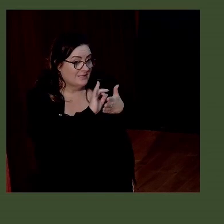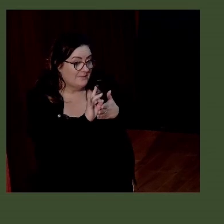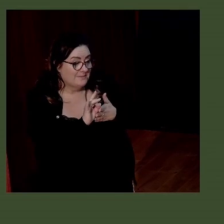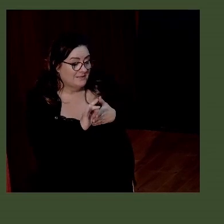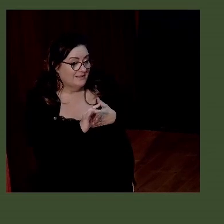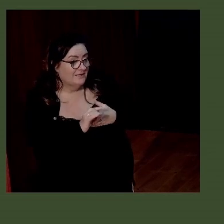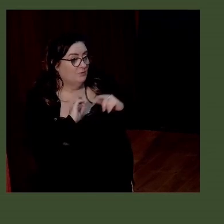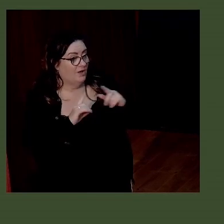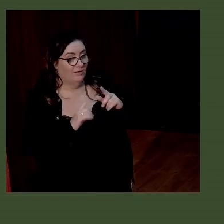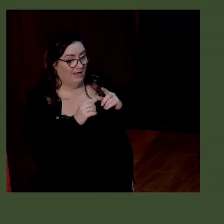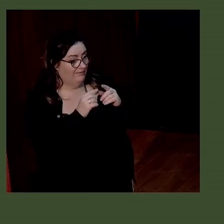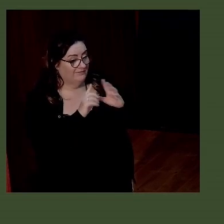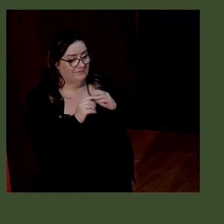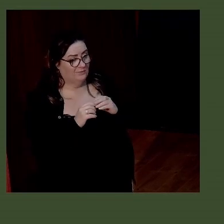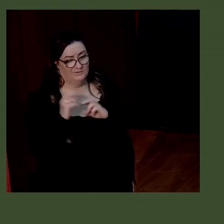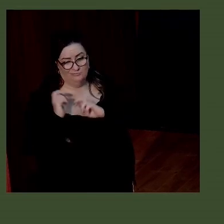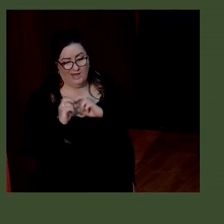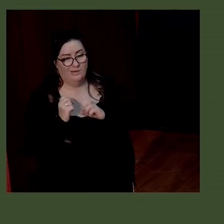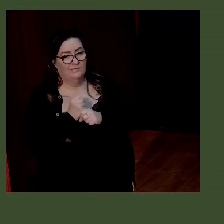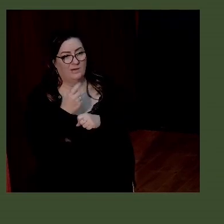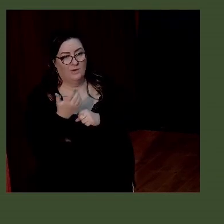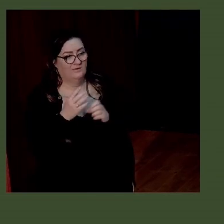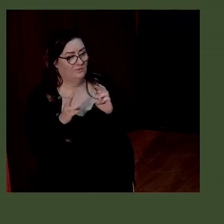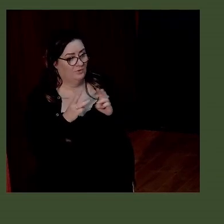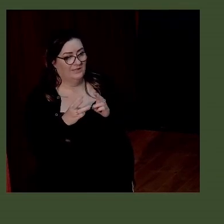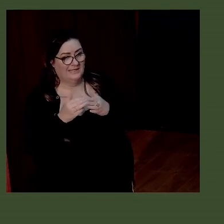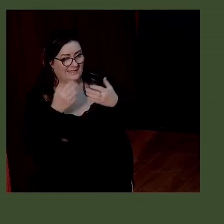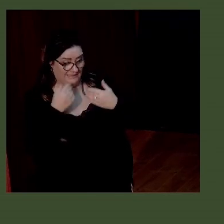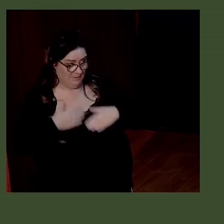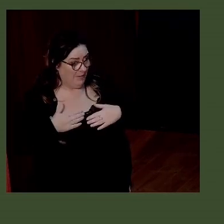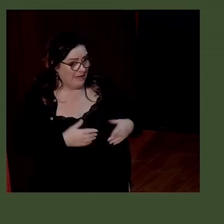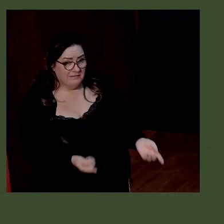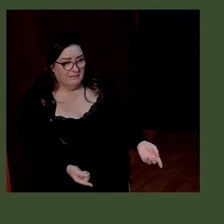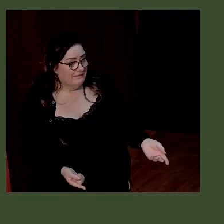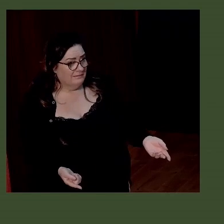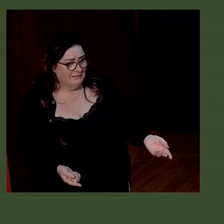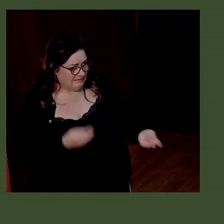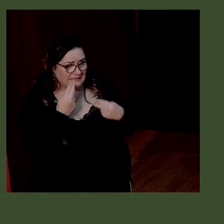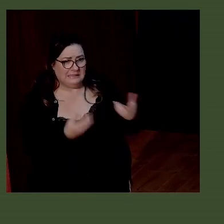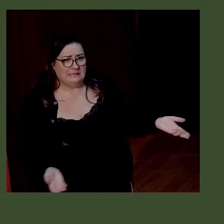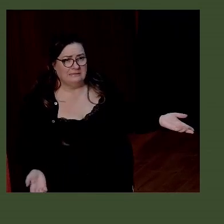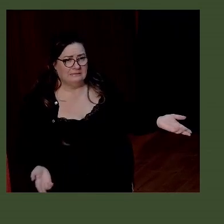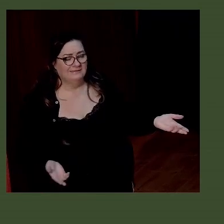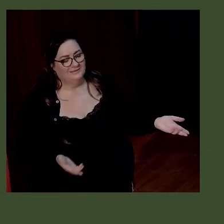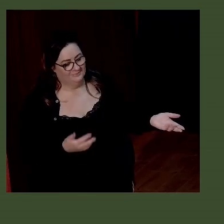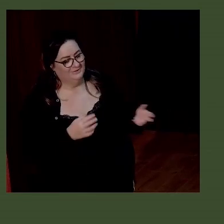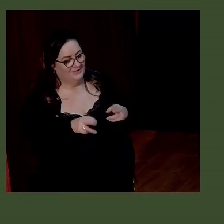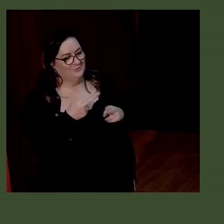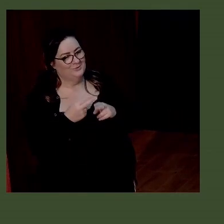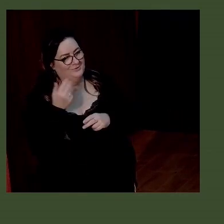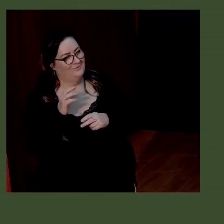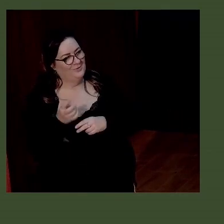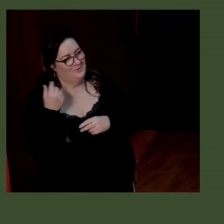the full range of facilities. There was a row earlier on about whether or not the working class needed a bath, but that was sorted out very,